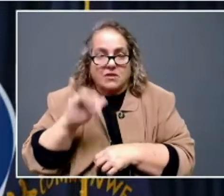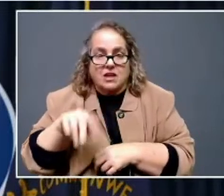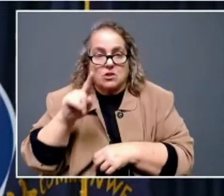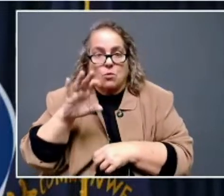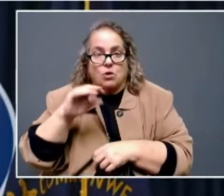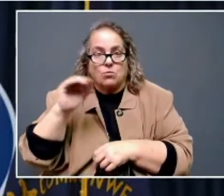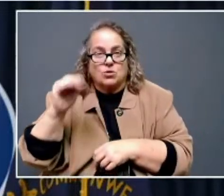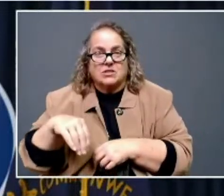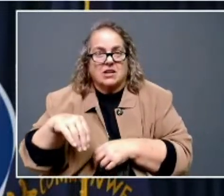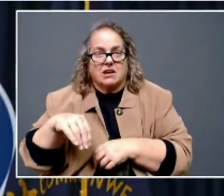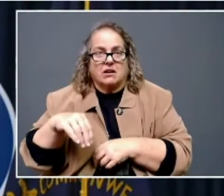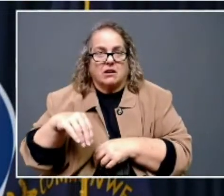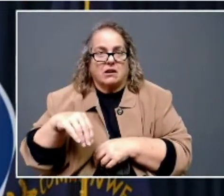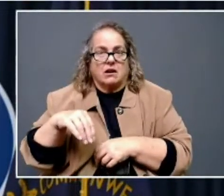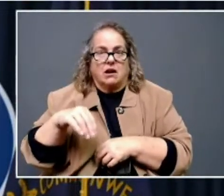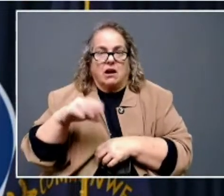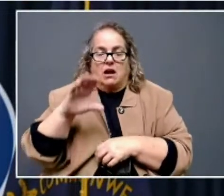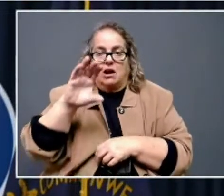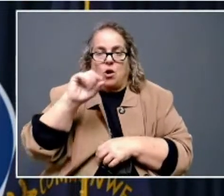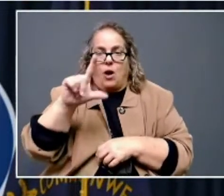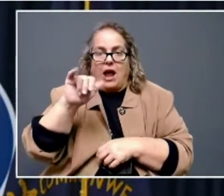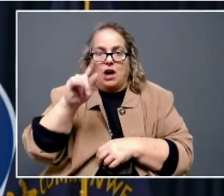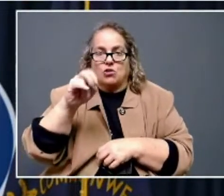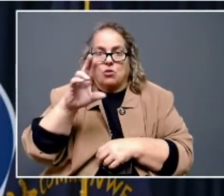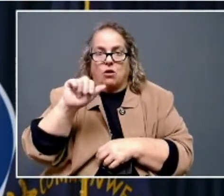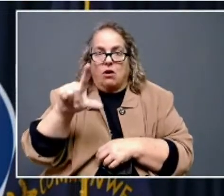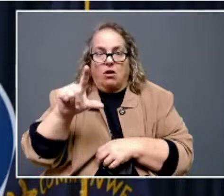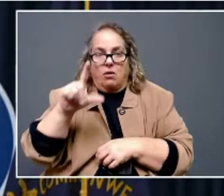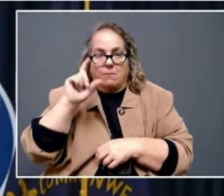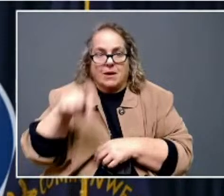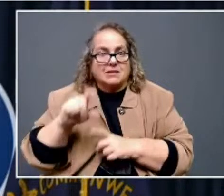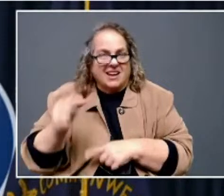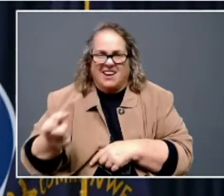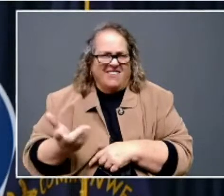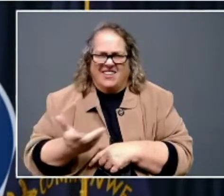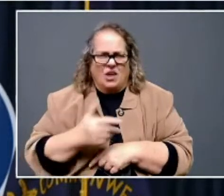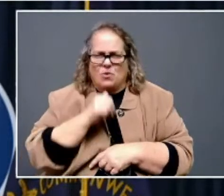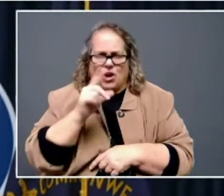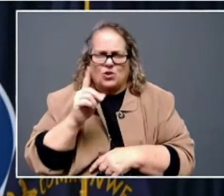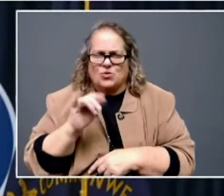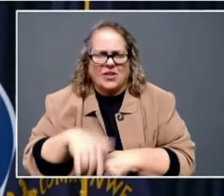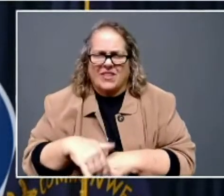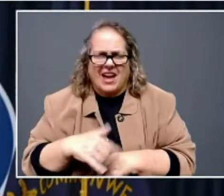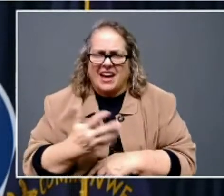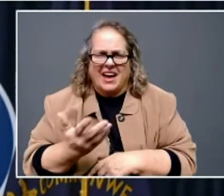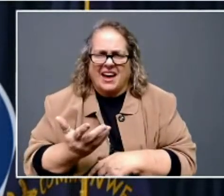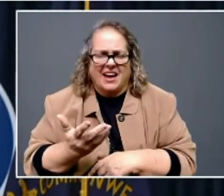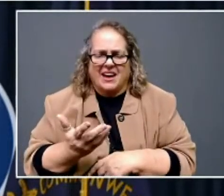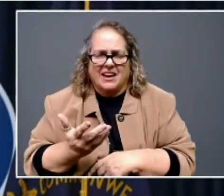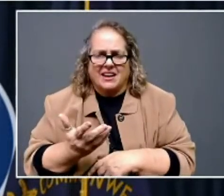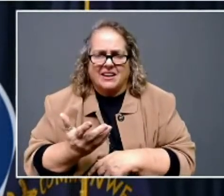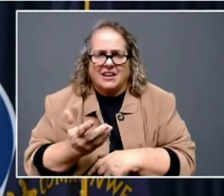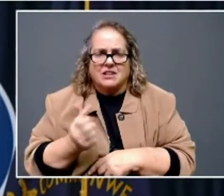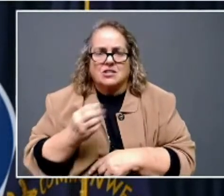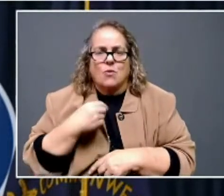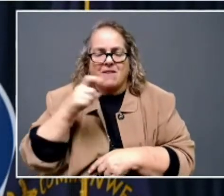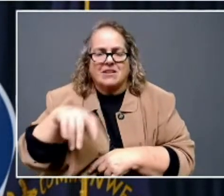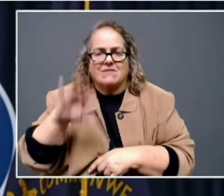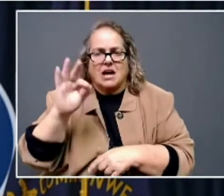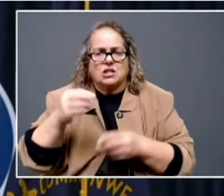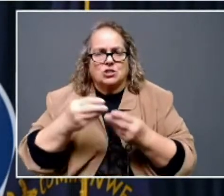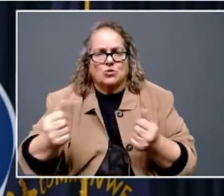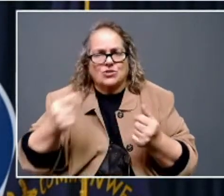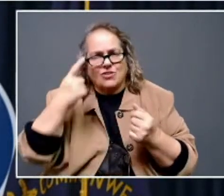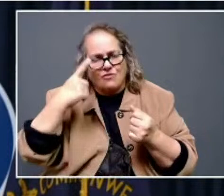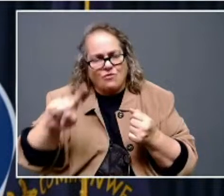with 100% collateral. If they could do that, they just pay for it. And so we need to find a solution there. And there's so many other things